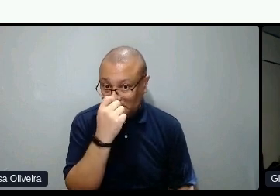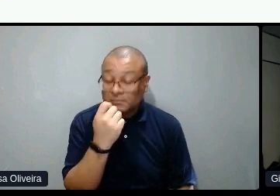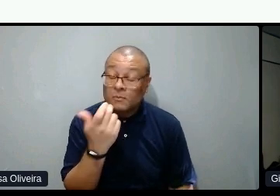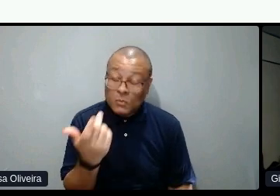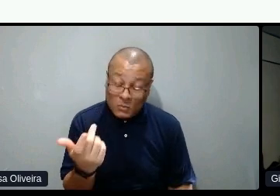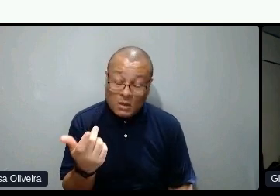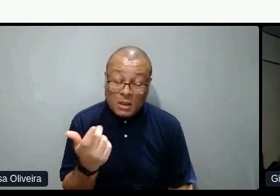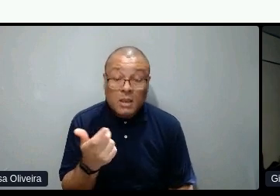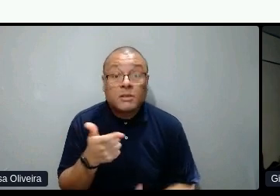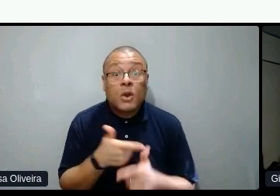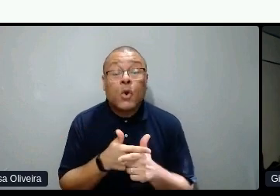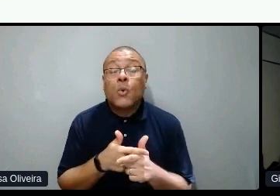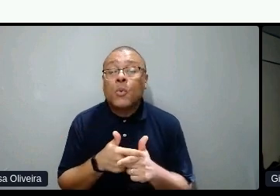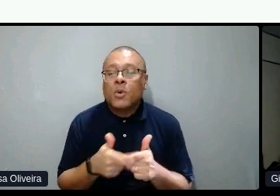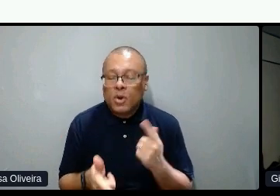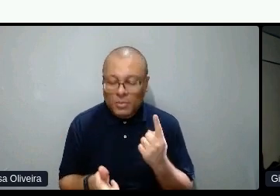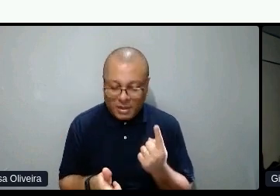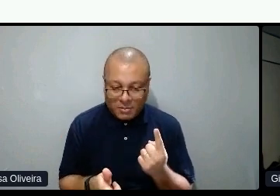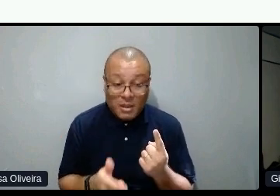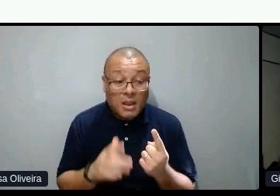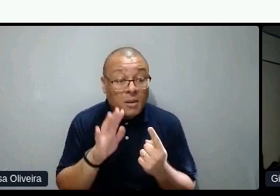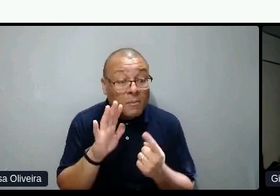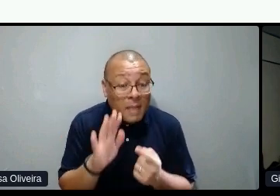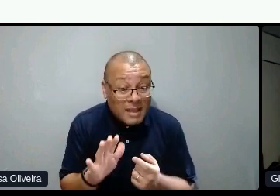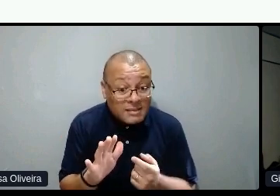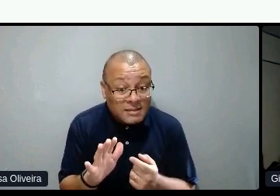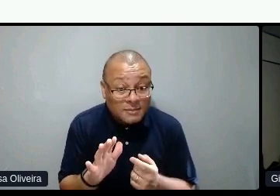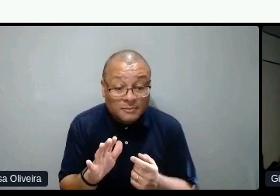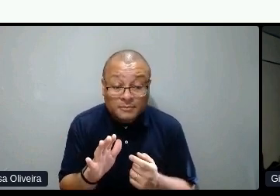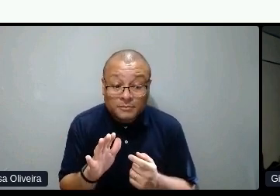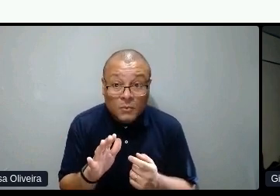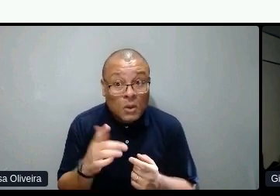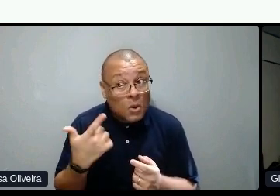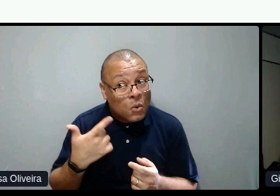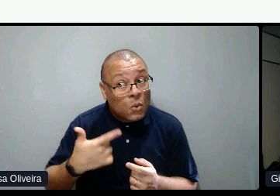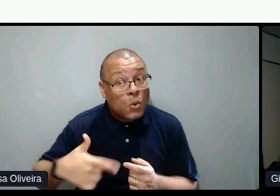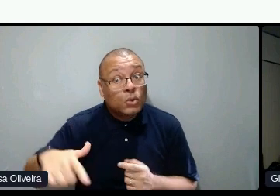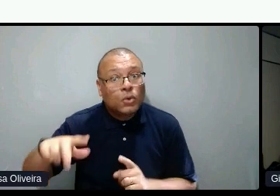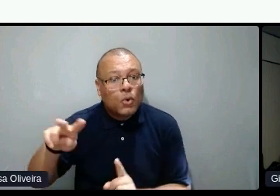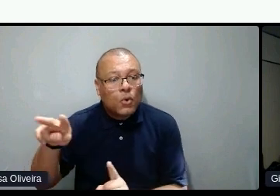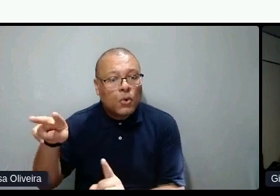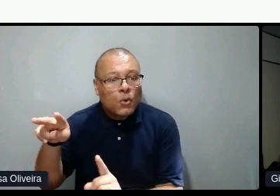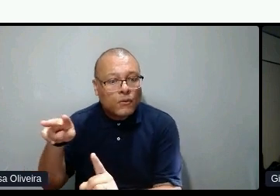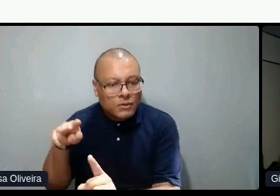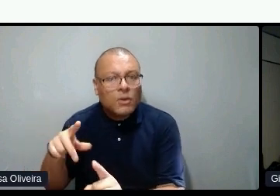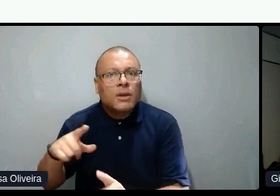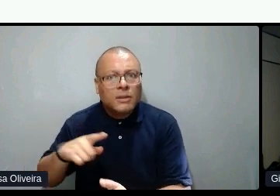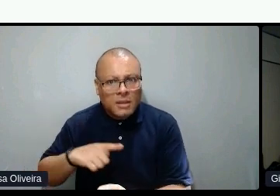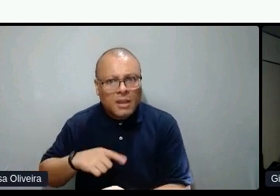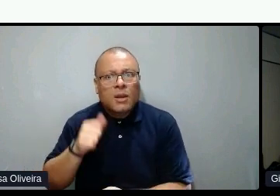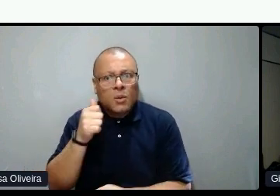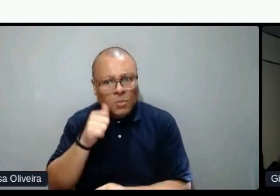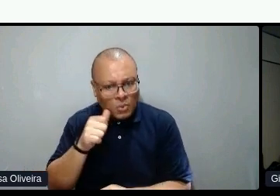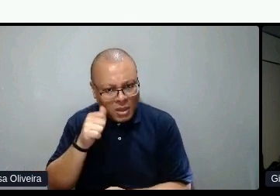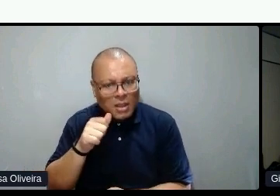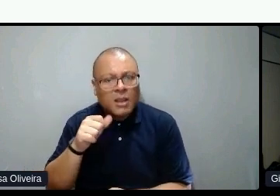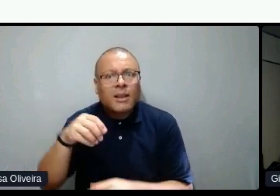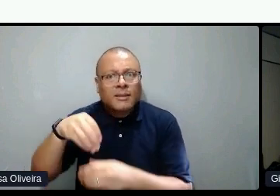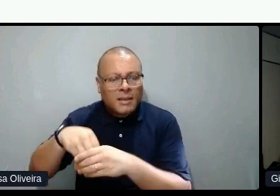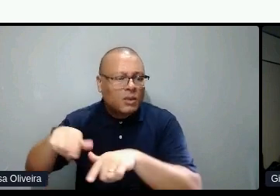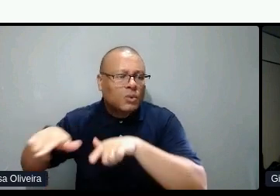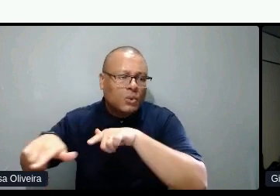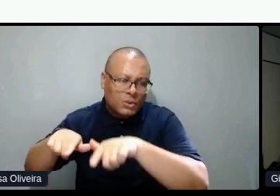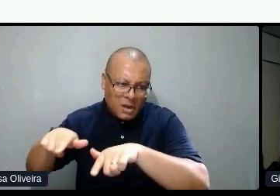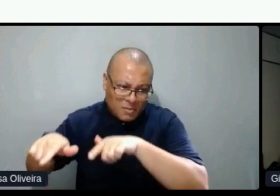part of the problem, because a huge part of the other side is that a lot of women actually leave the industry. A